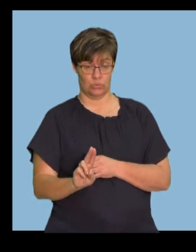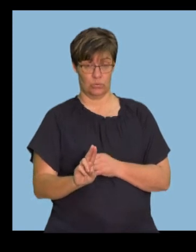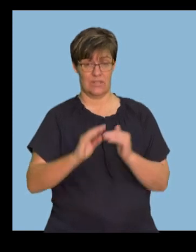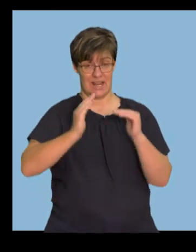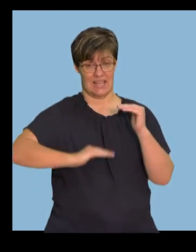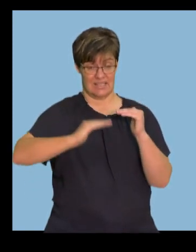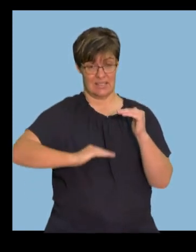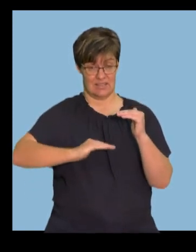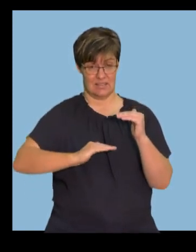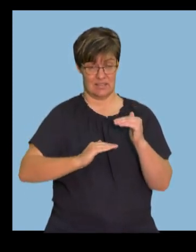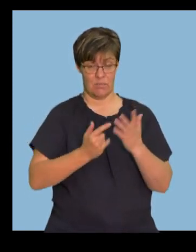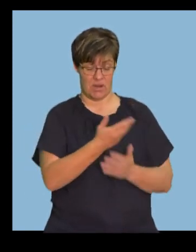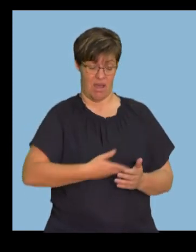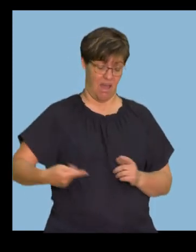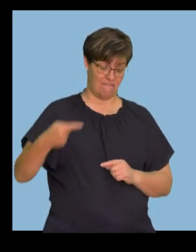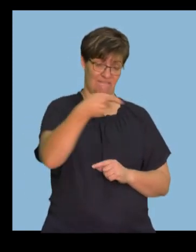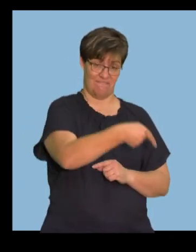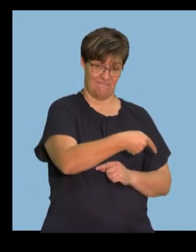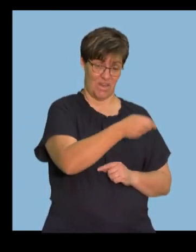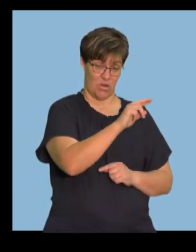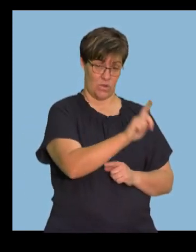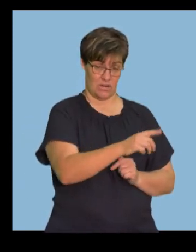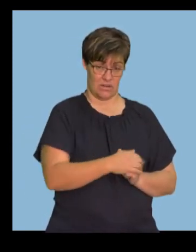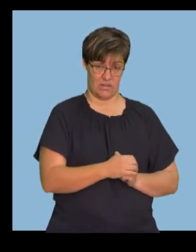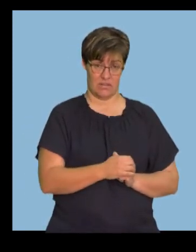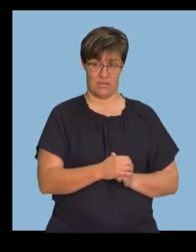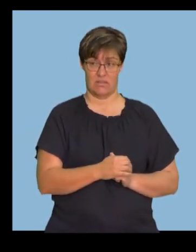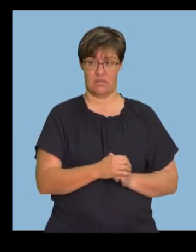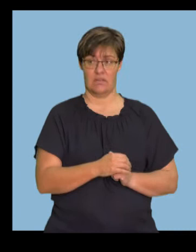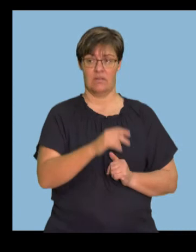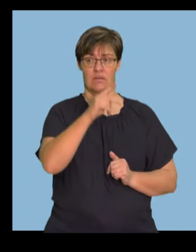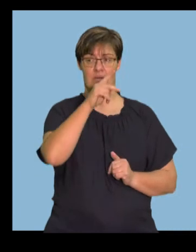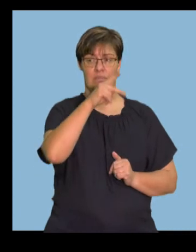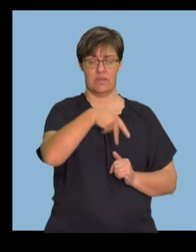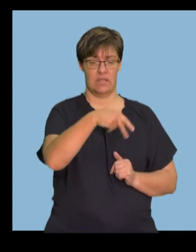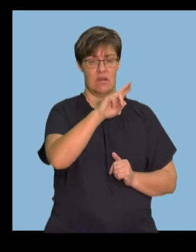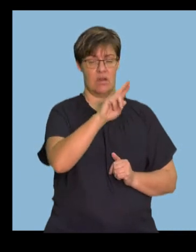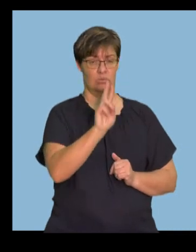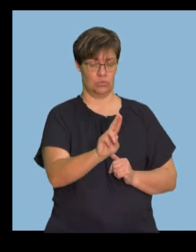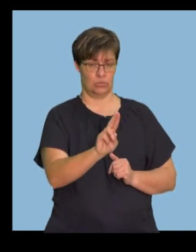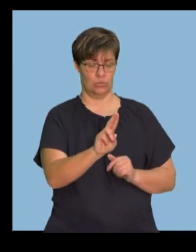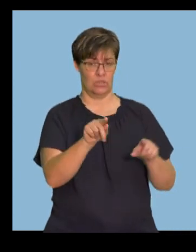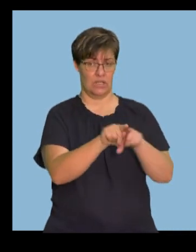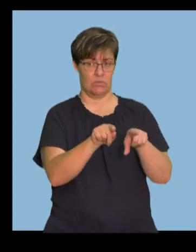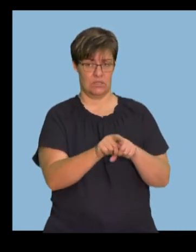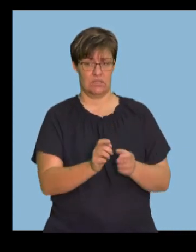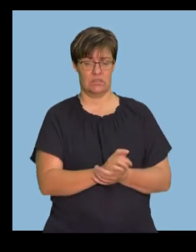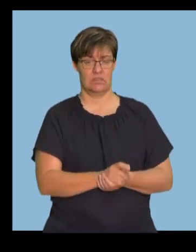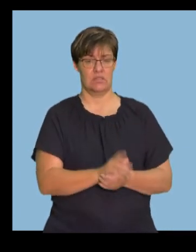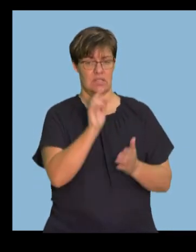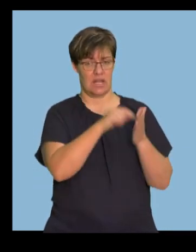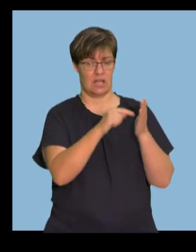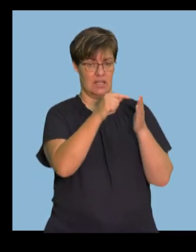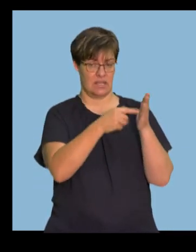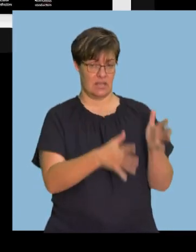R2 is actually half that of R1. So P R2 is equals to, if